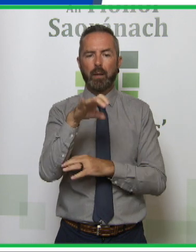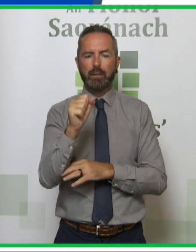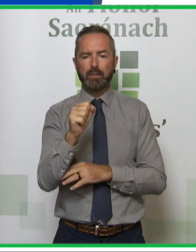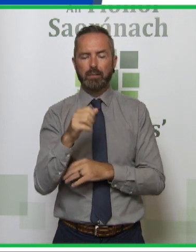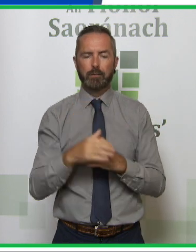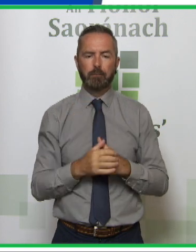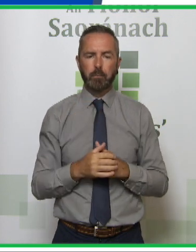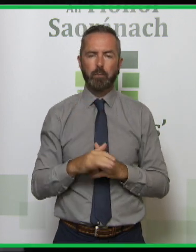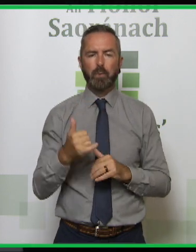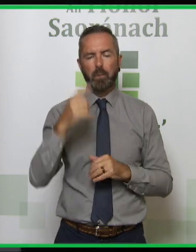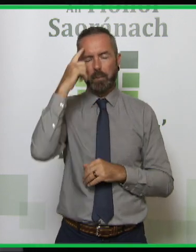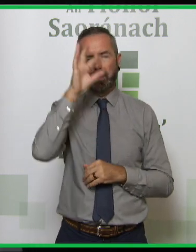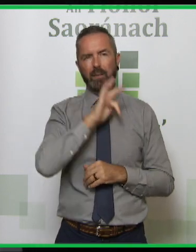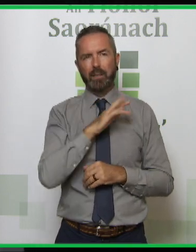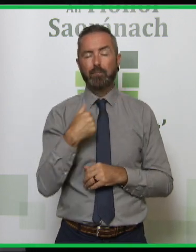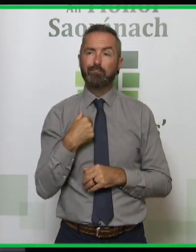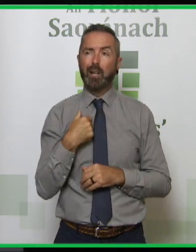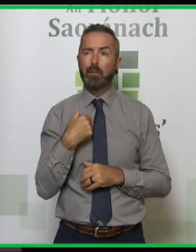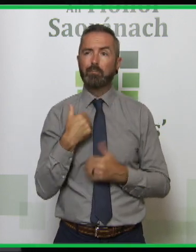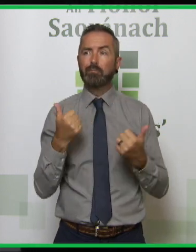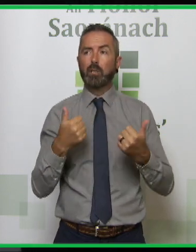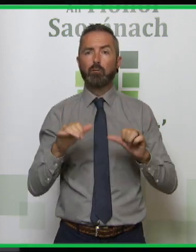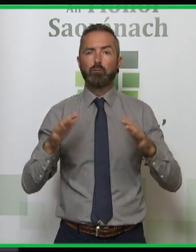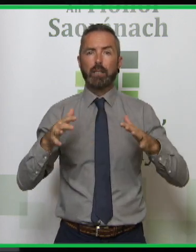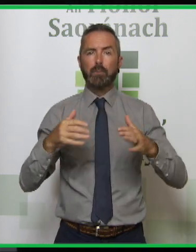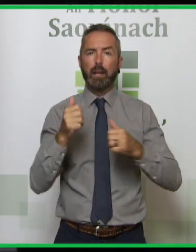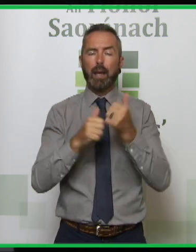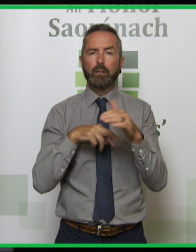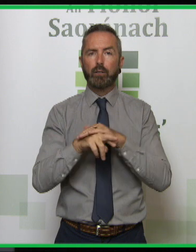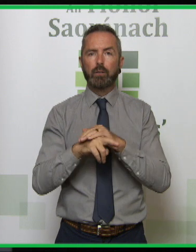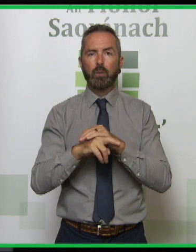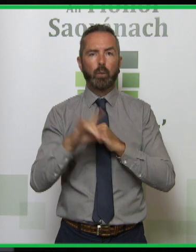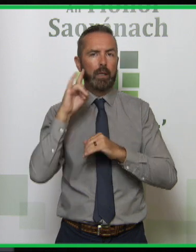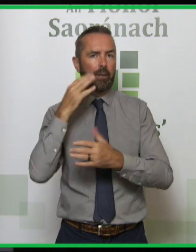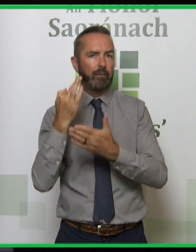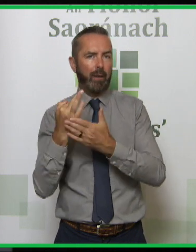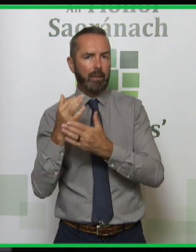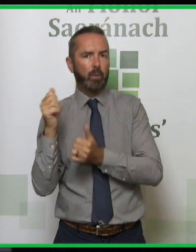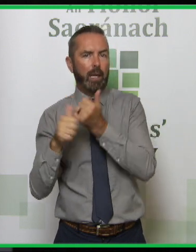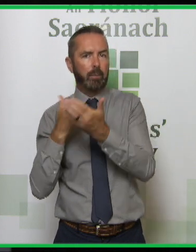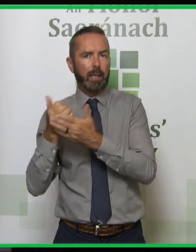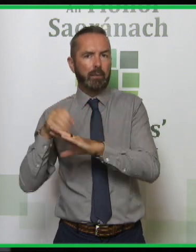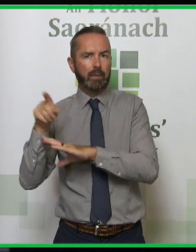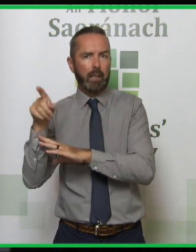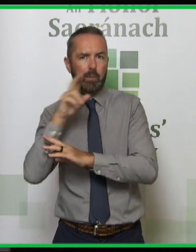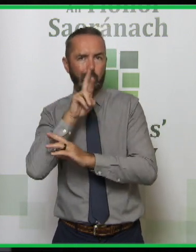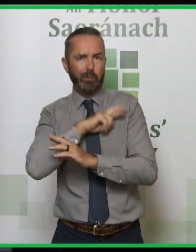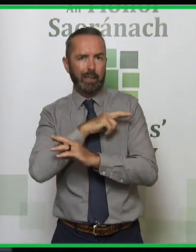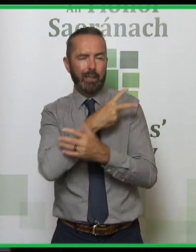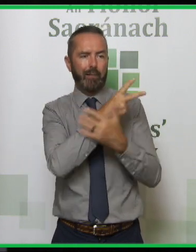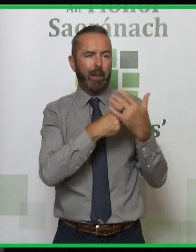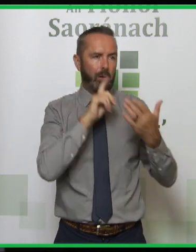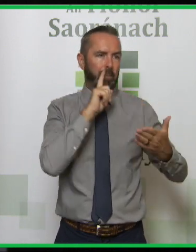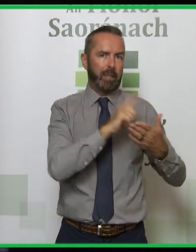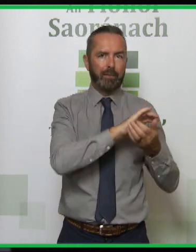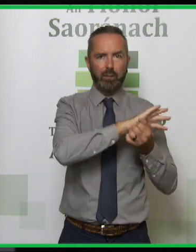that we tend to think we're very rational actors and that we hear facts and we act based on facts, but really our values and beliefs shape a lot of our behaviour,